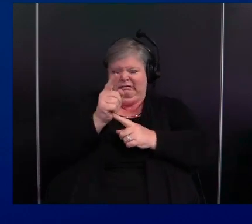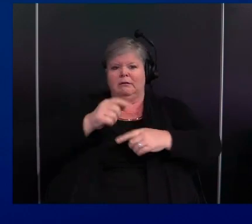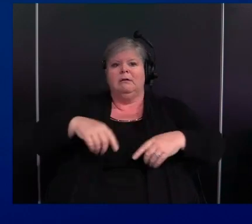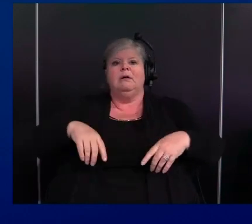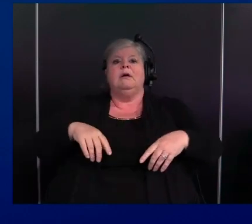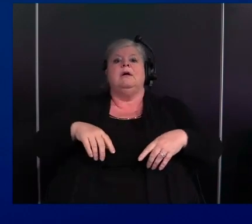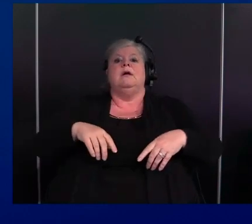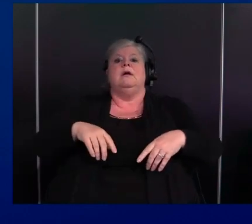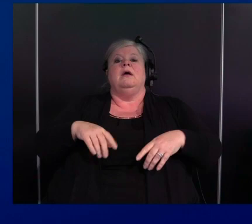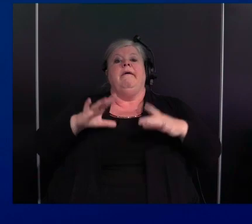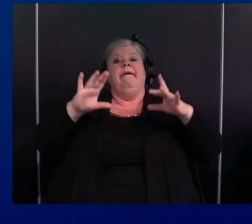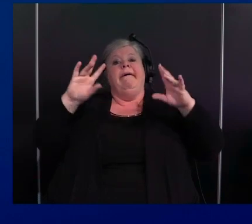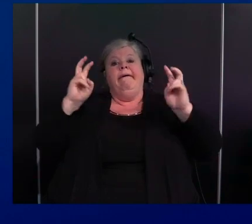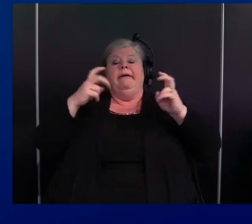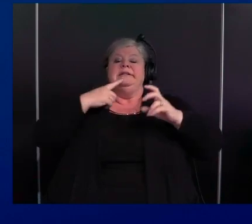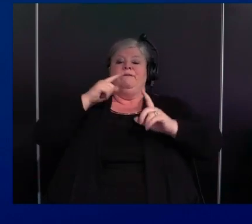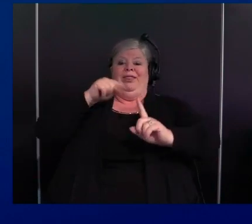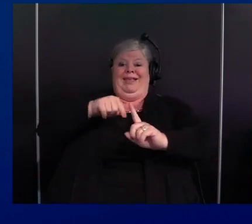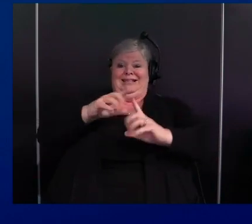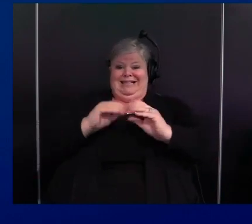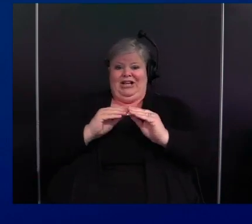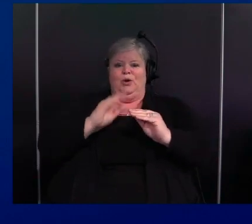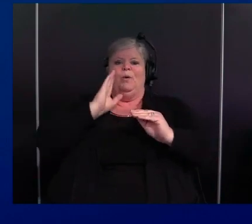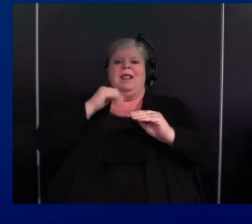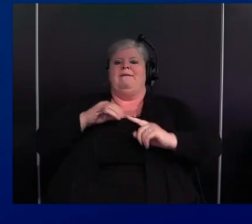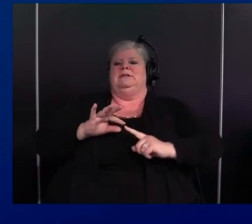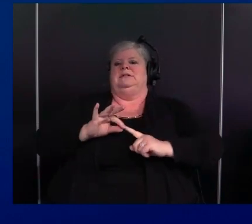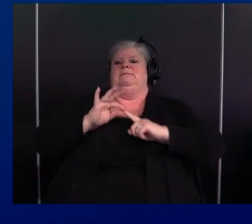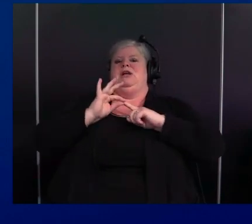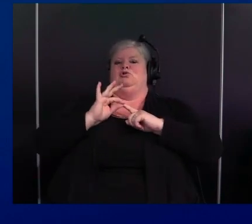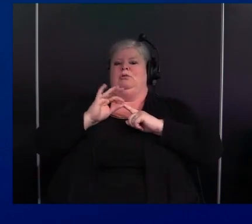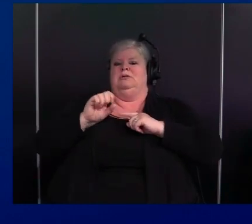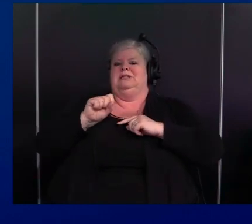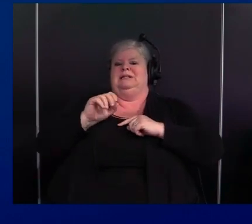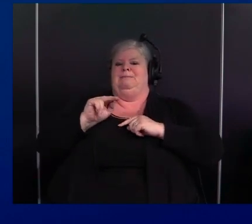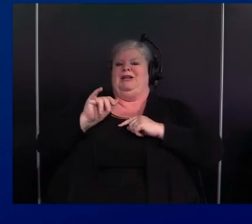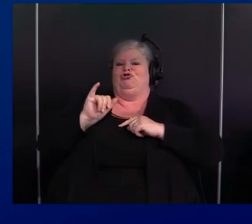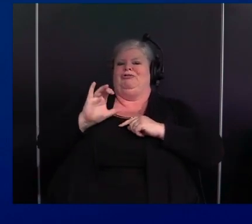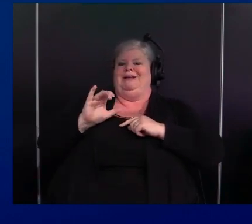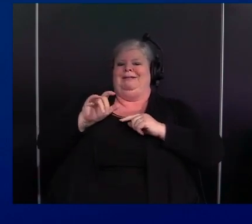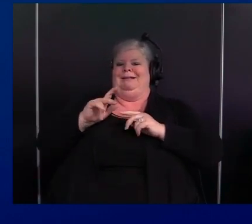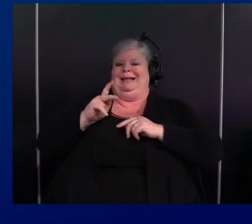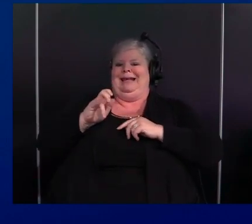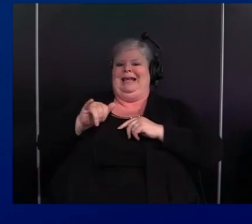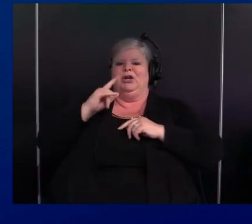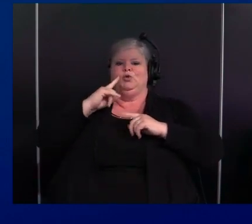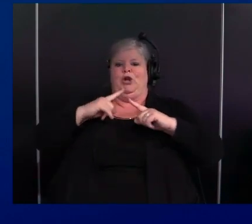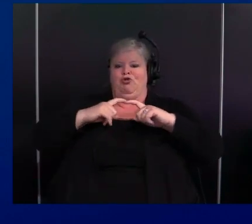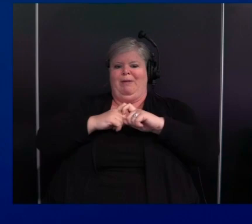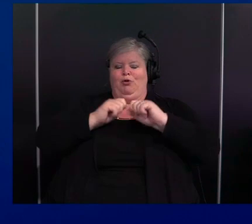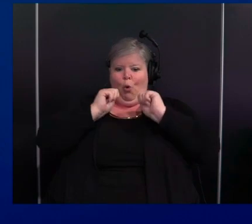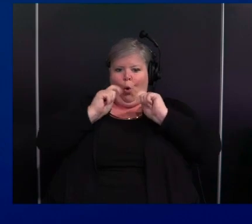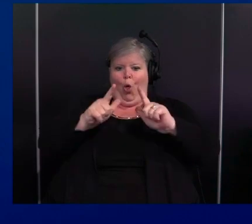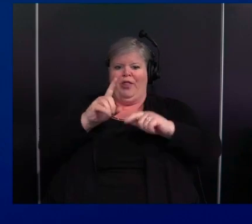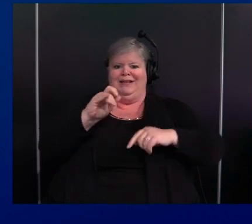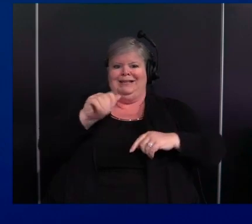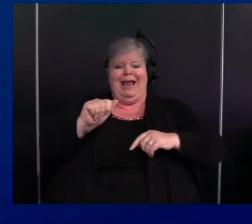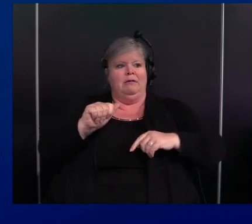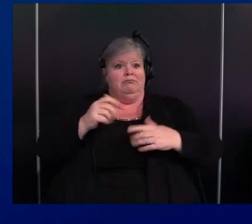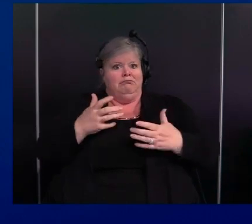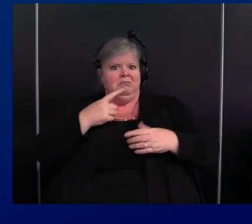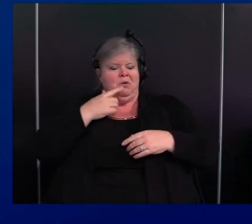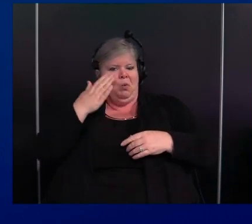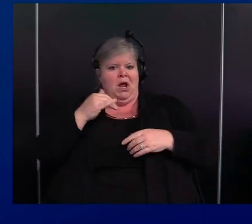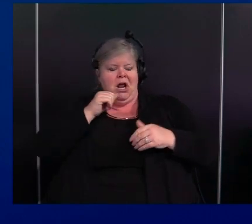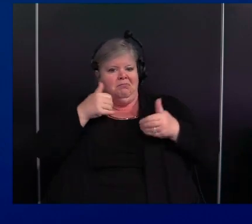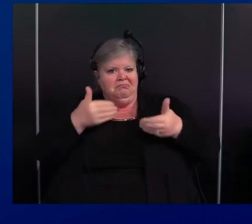particular session, we're going to have a special symmetric key that we use to encrypt all data. Right. And you might say, well, why not just encrypt all